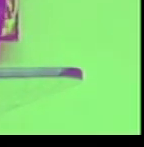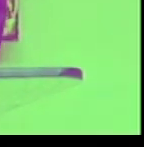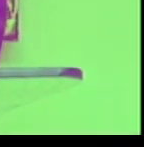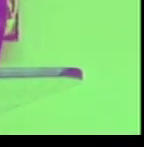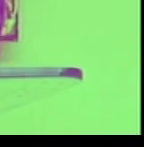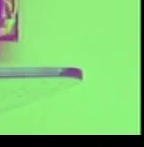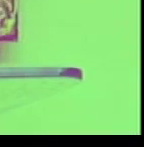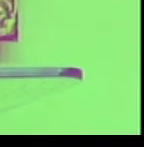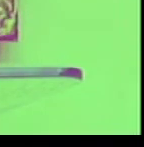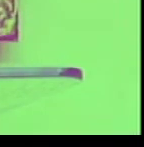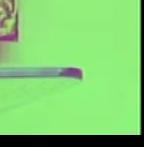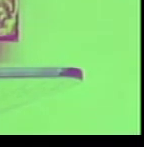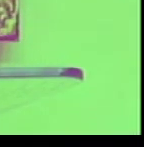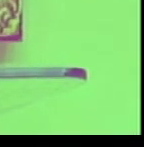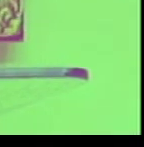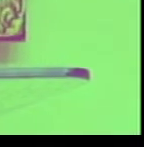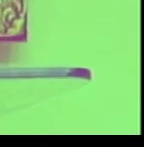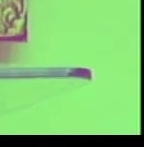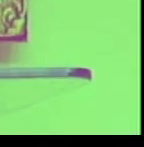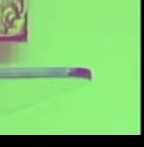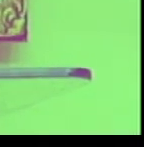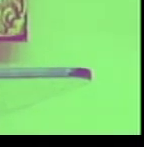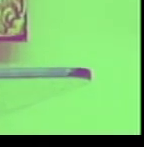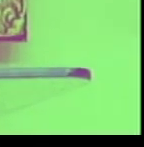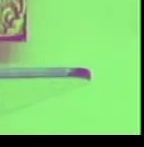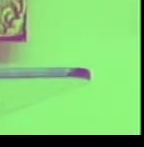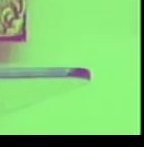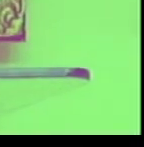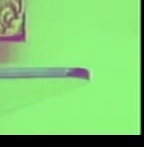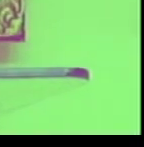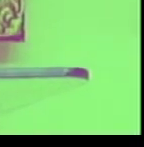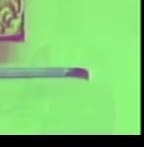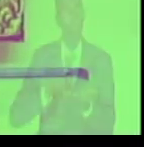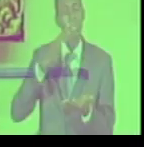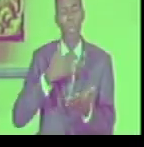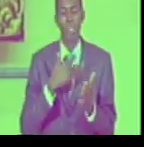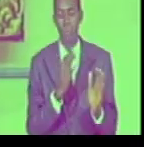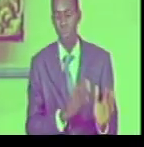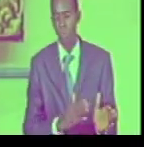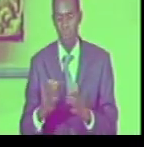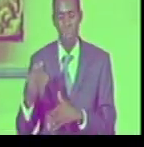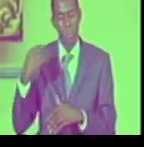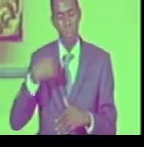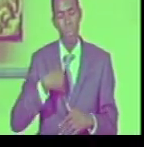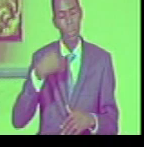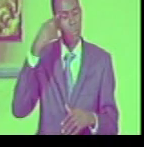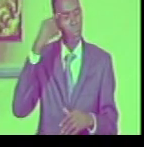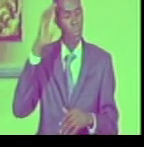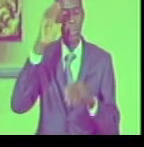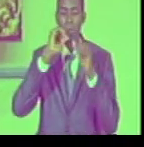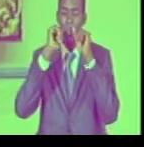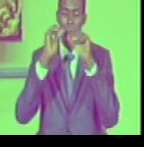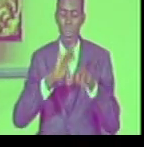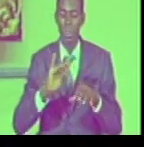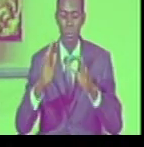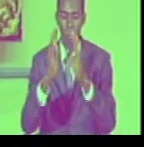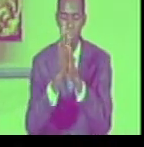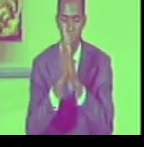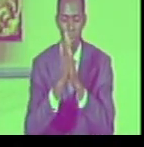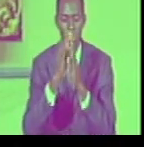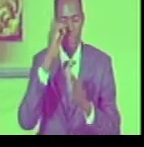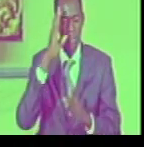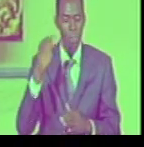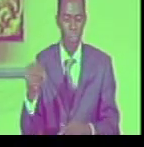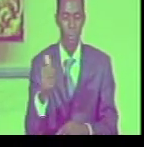your glory and prepare me for your blessing as well. Pray for yourself. Commit yourself to the hands of the Lord, that the Lord